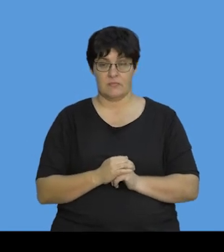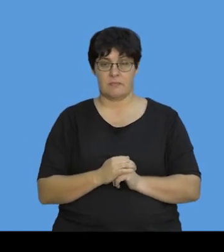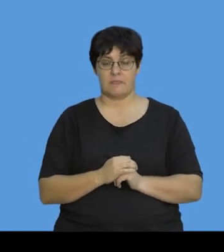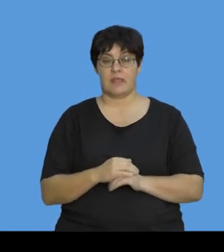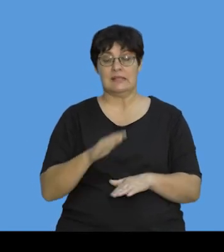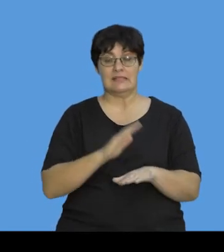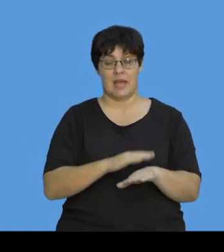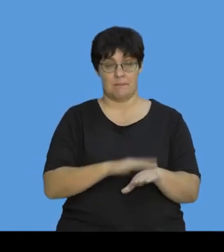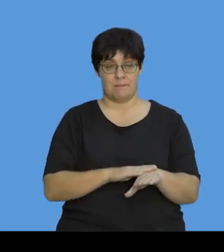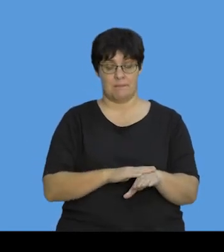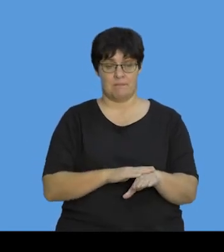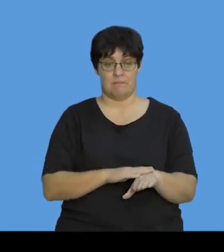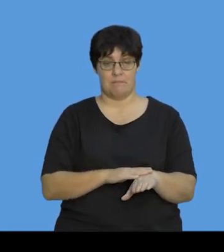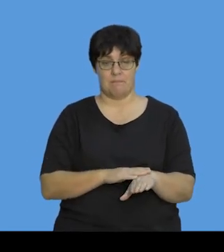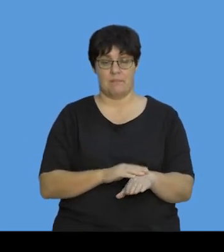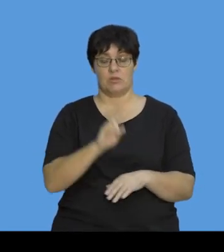And my time,